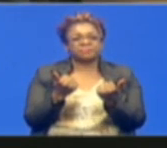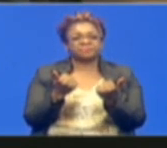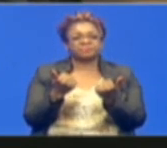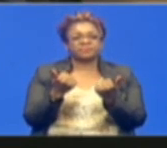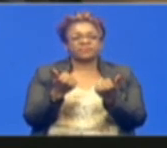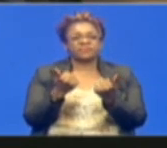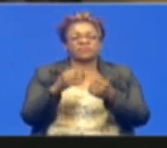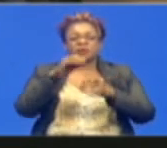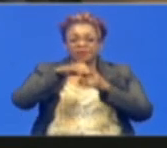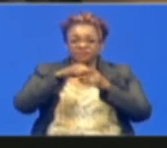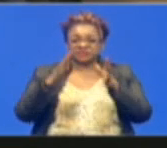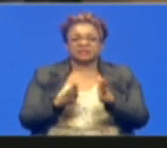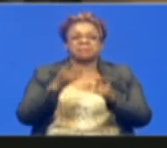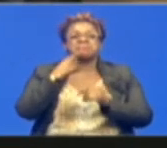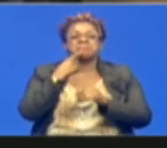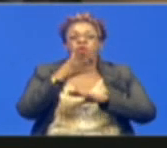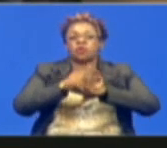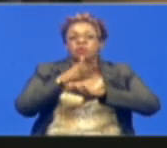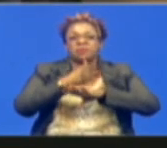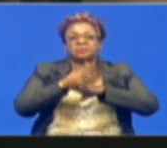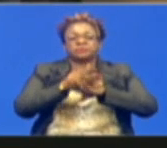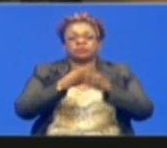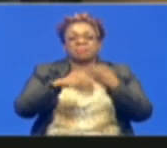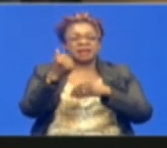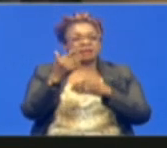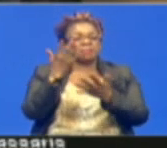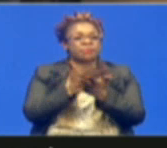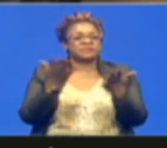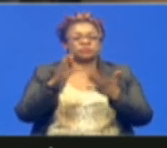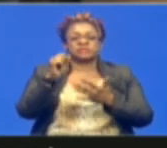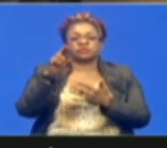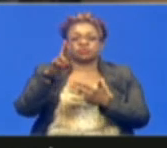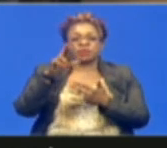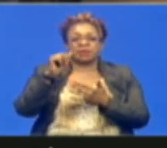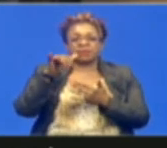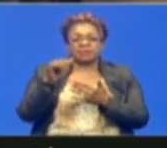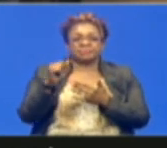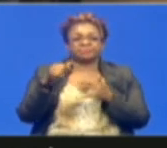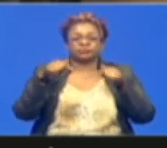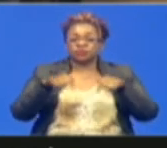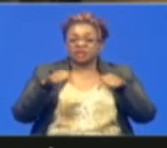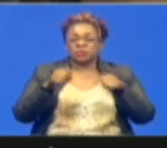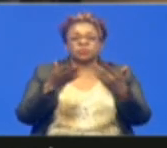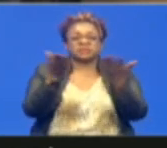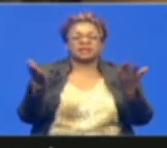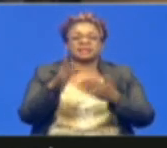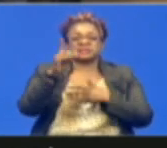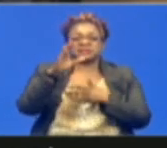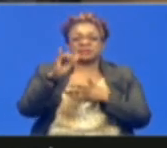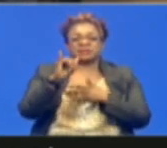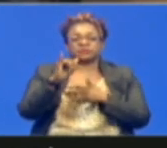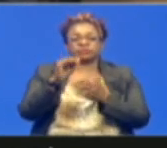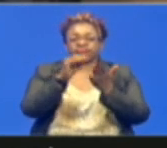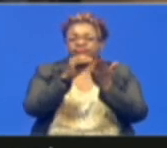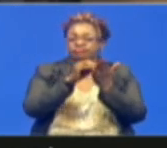Investors claiming they were conned into buying property with the Soraya Property Group today turned up at the DCI headquarters to record their